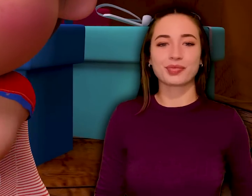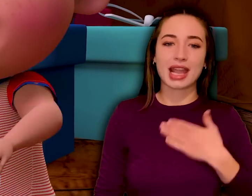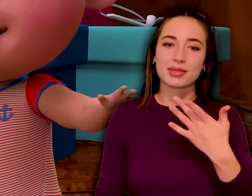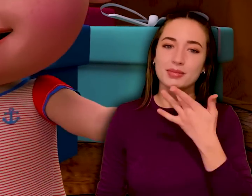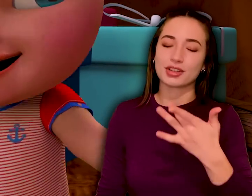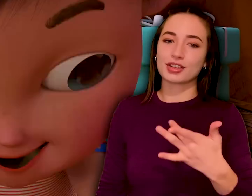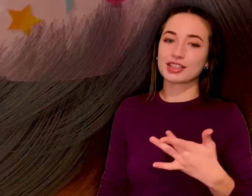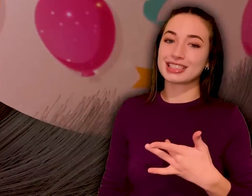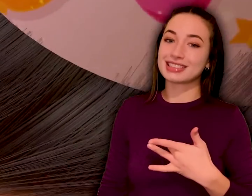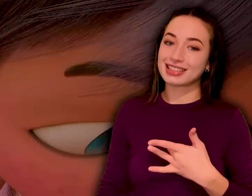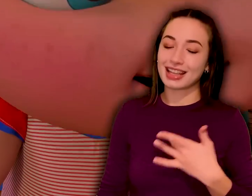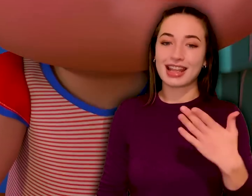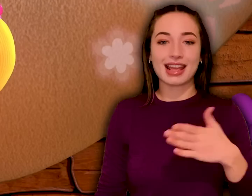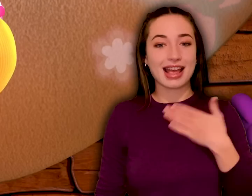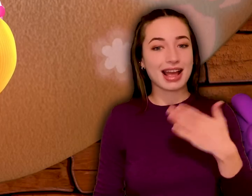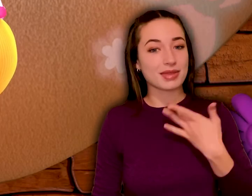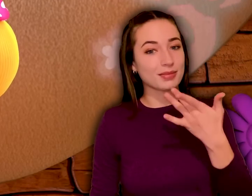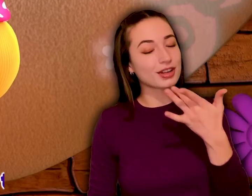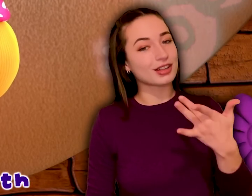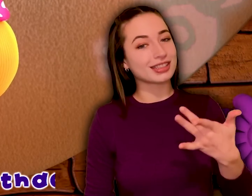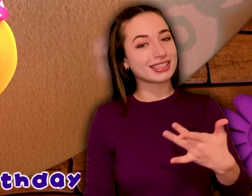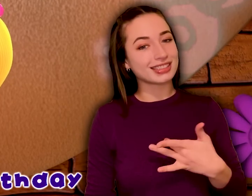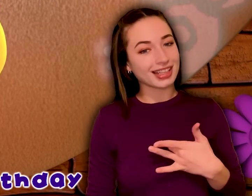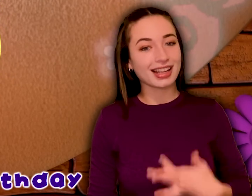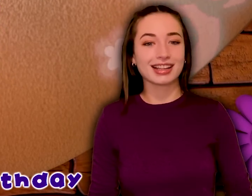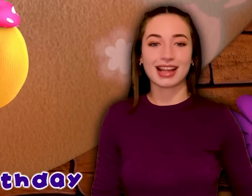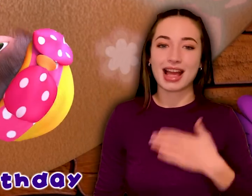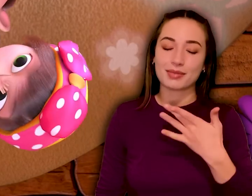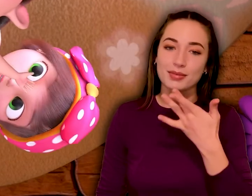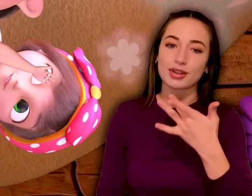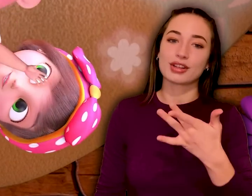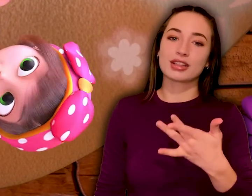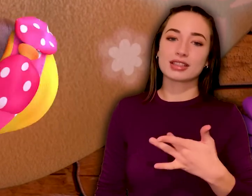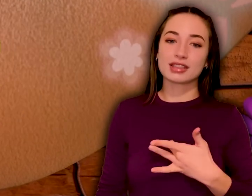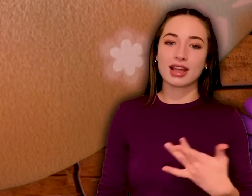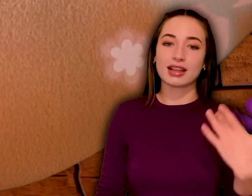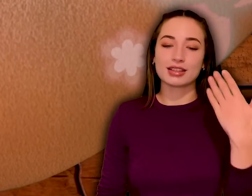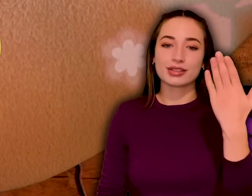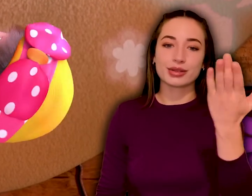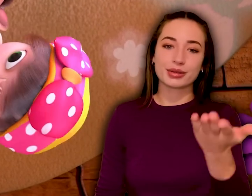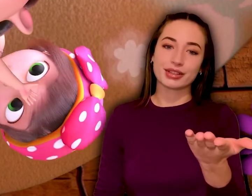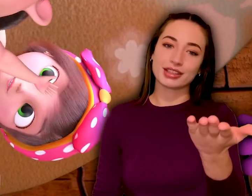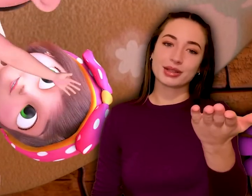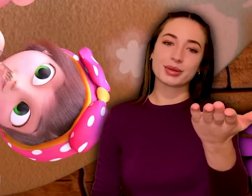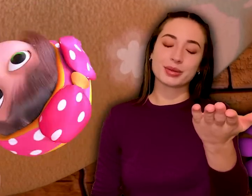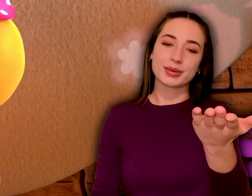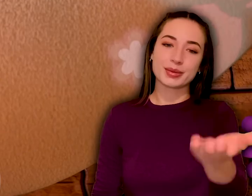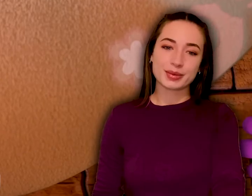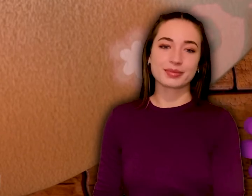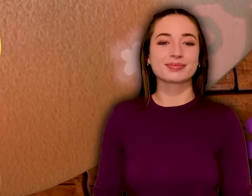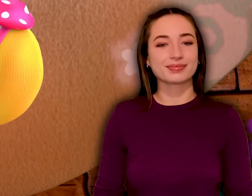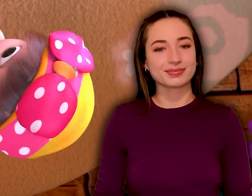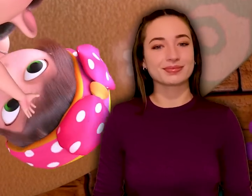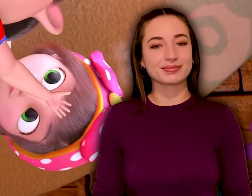you happy birthday happy birthday happy birthday to